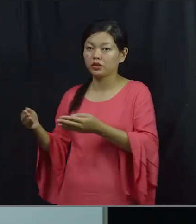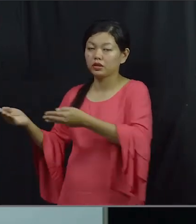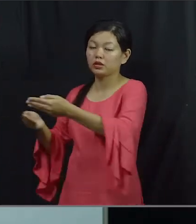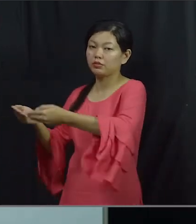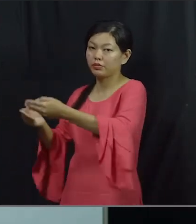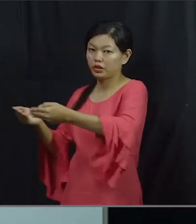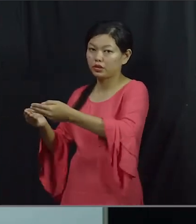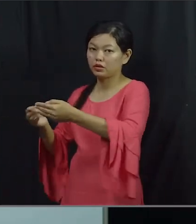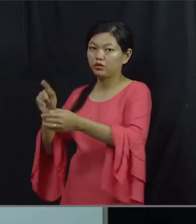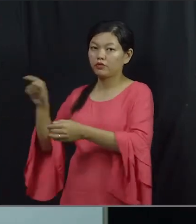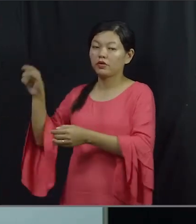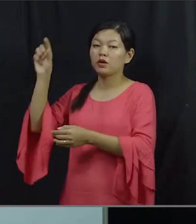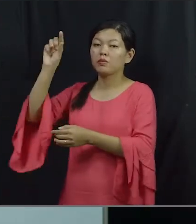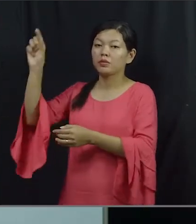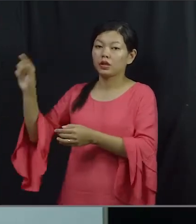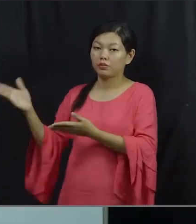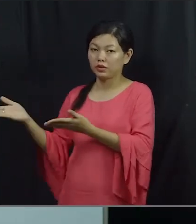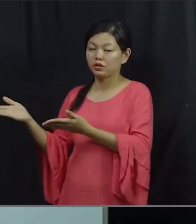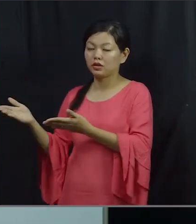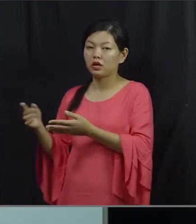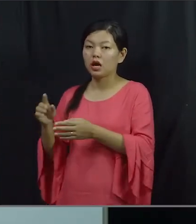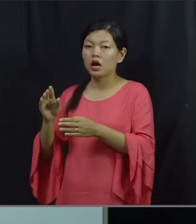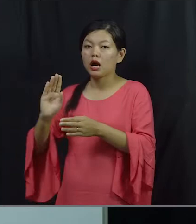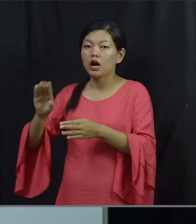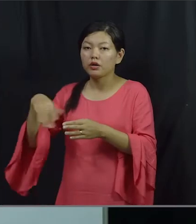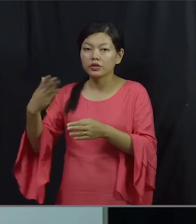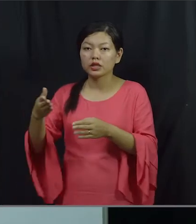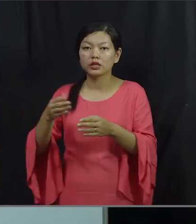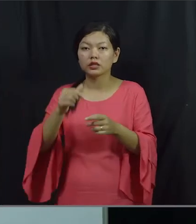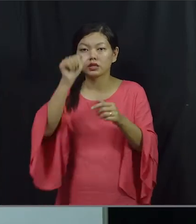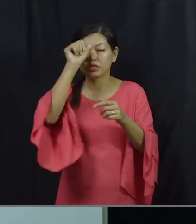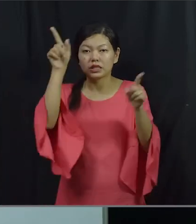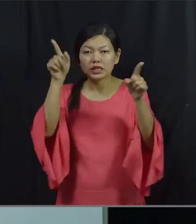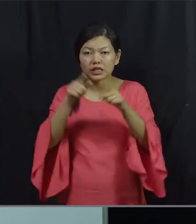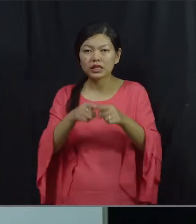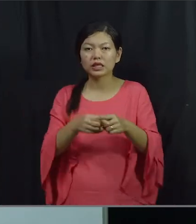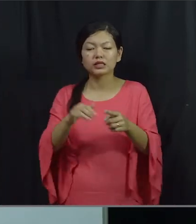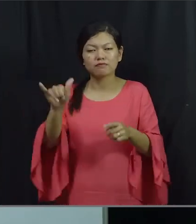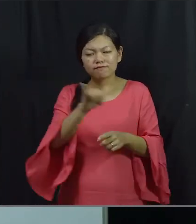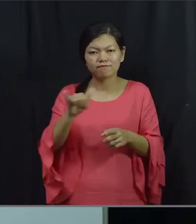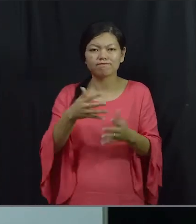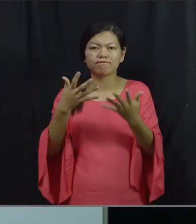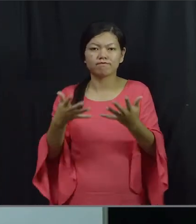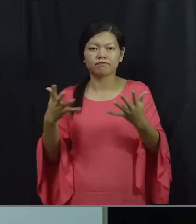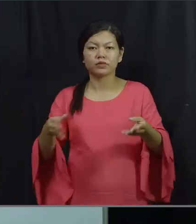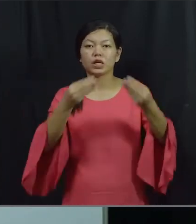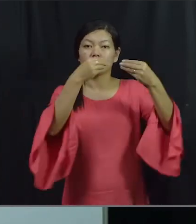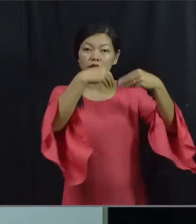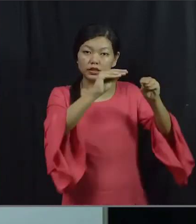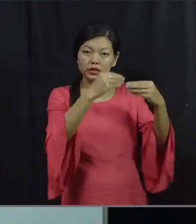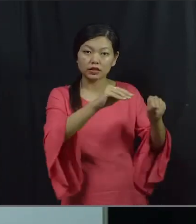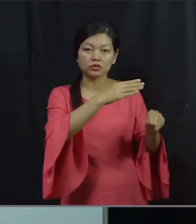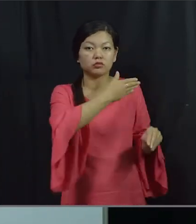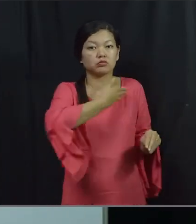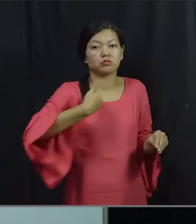it, export it to China. That means three parties are there, isn't that? India, Nepal and China,